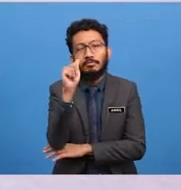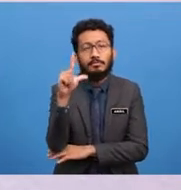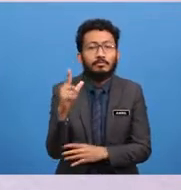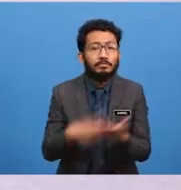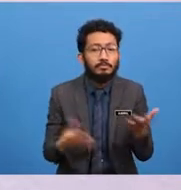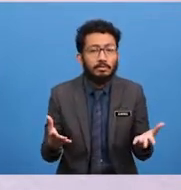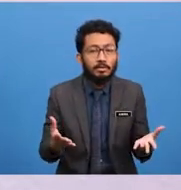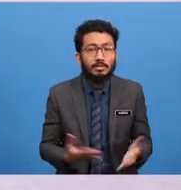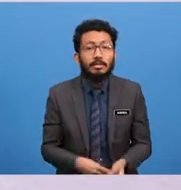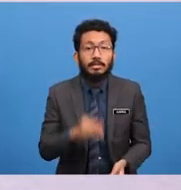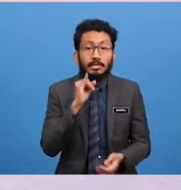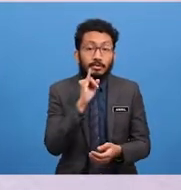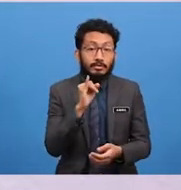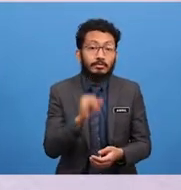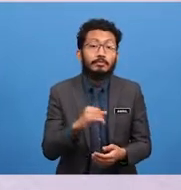It's leather.